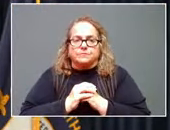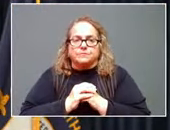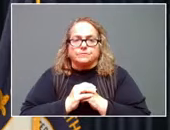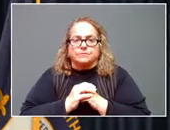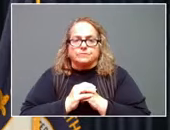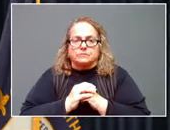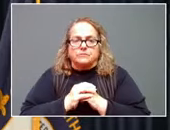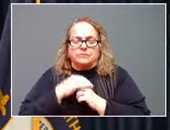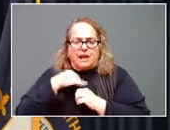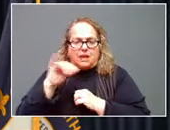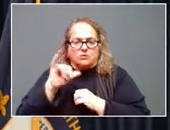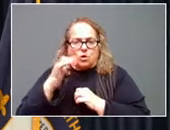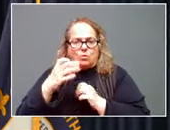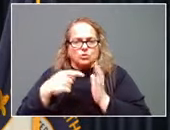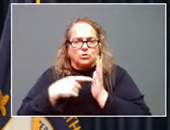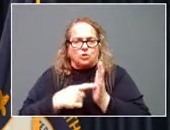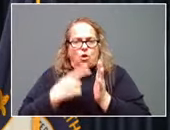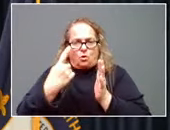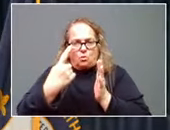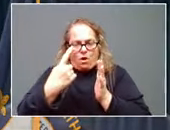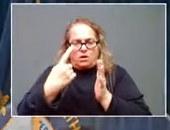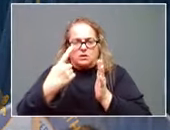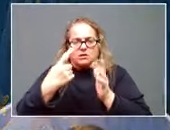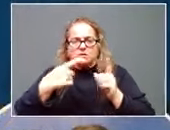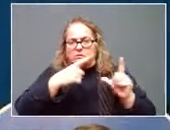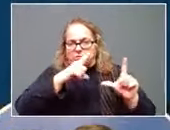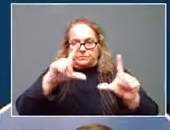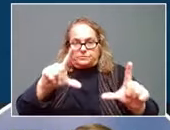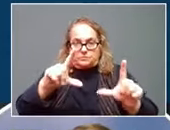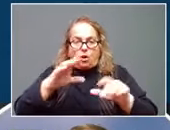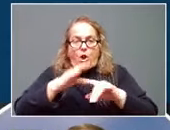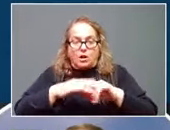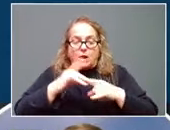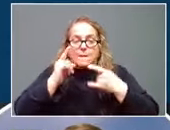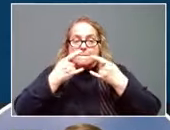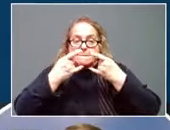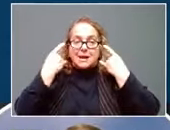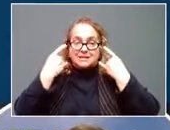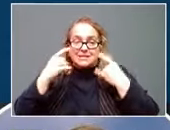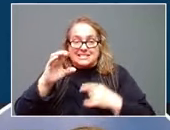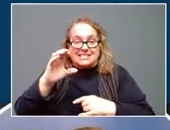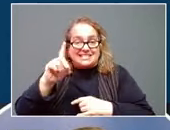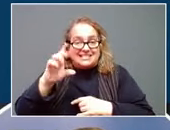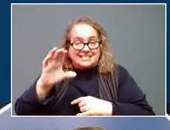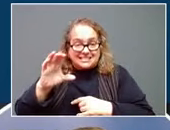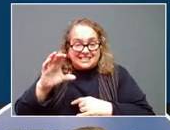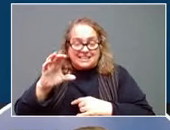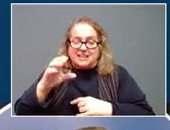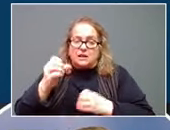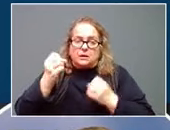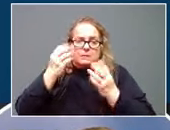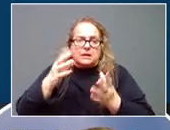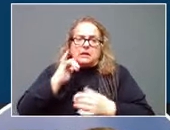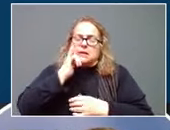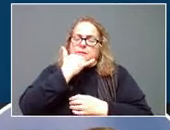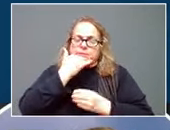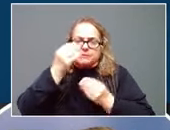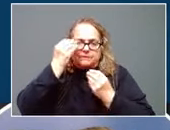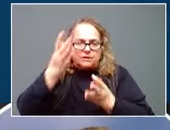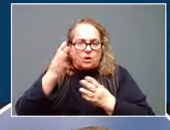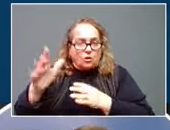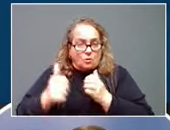on masking. So the CDC, based on so much misinformation out there on their most recent studies,